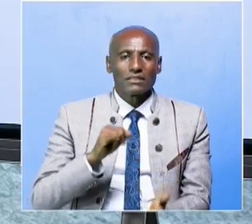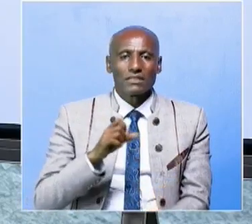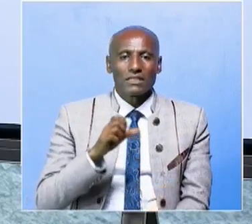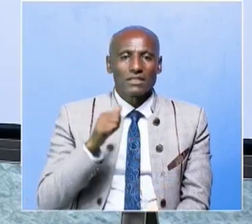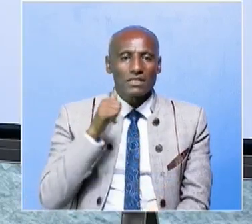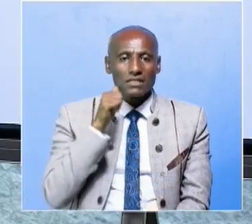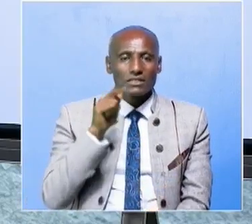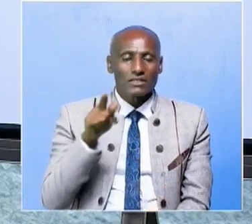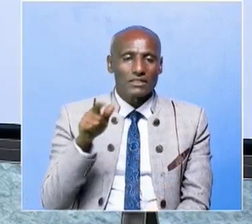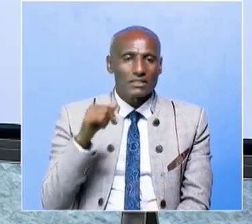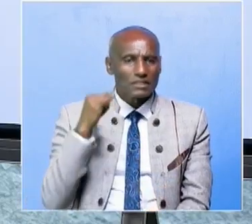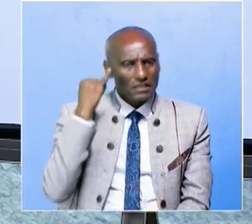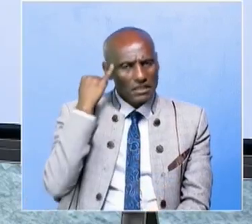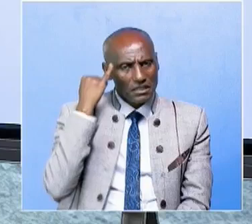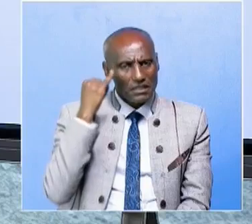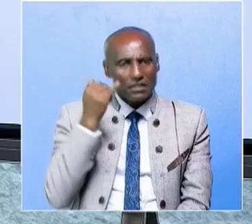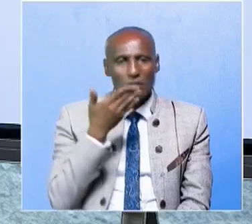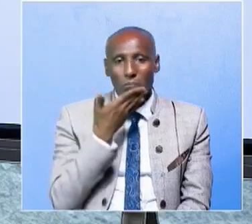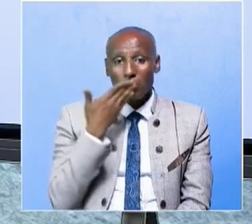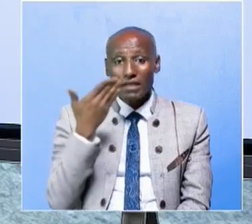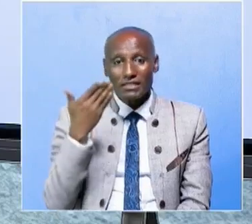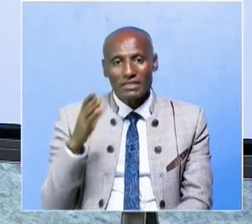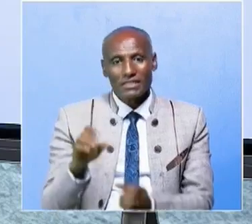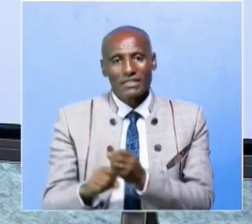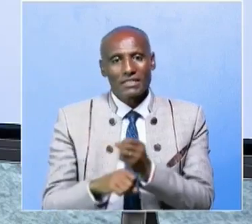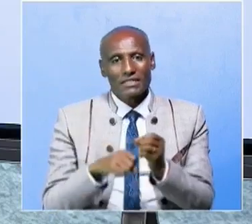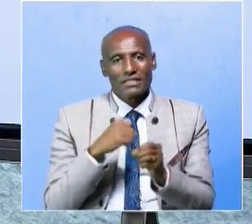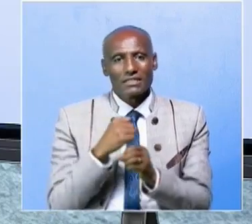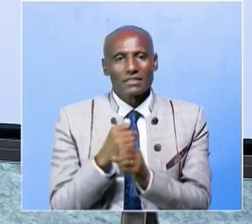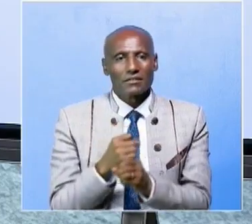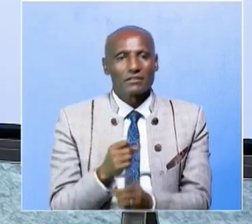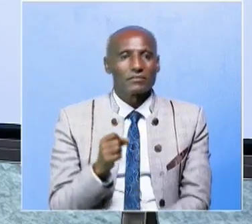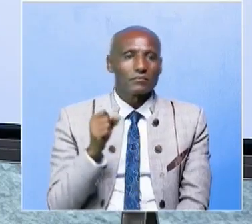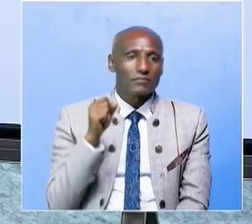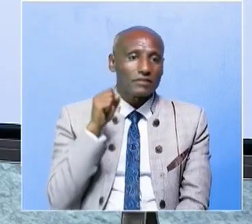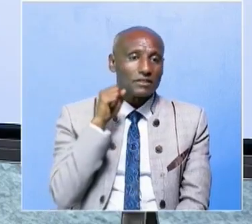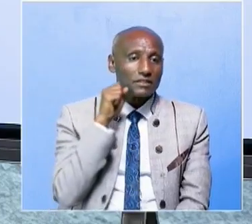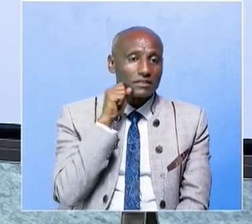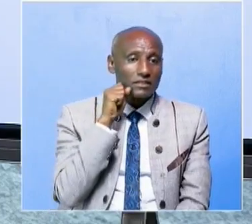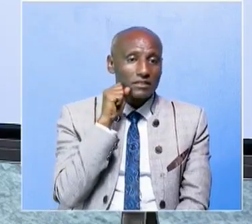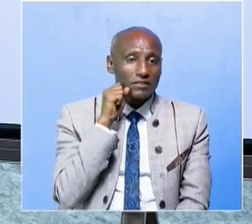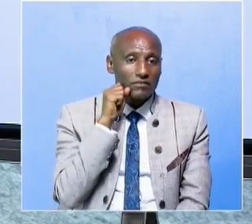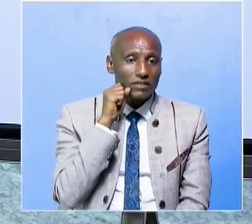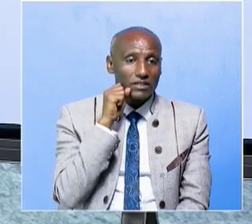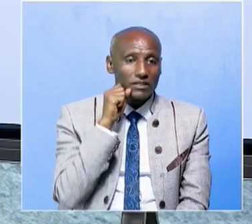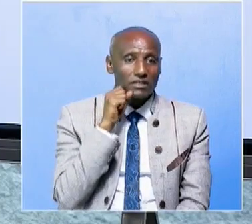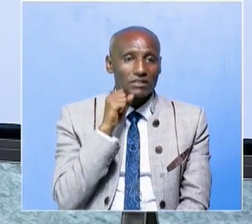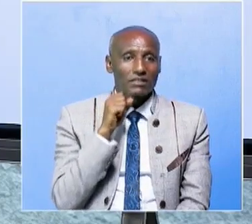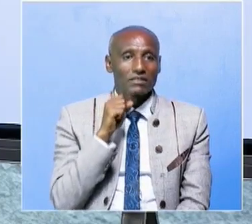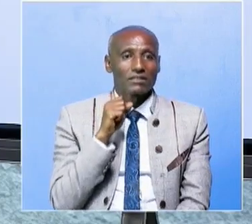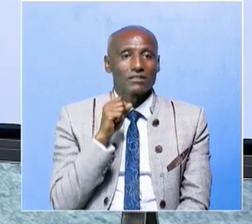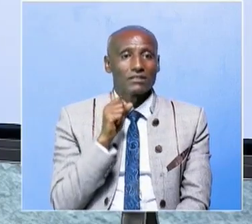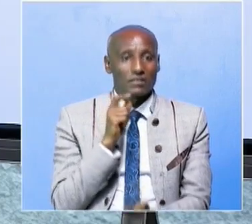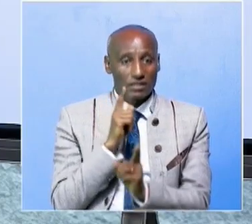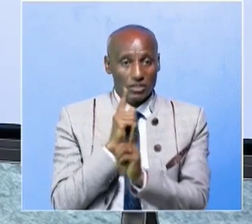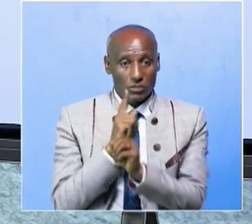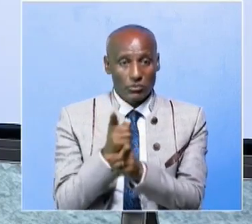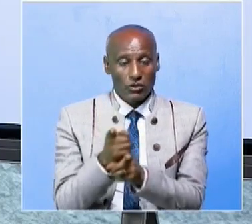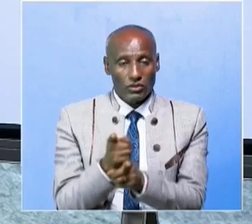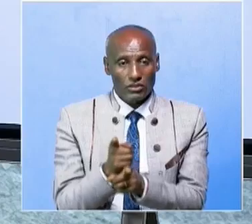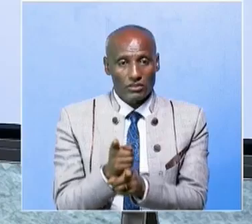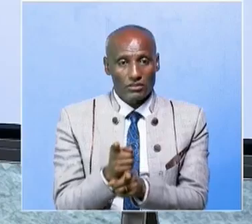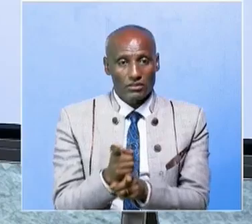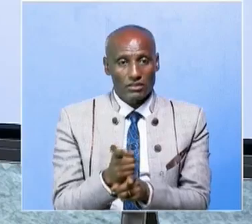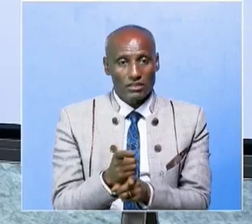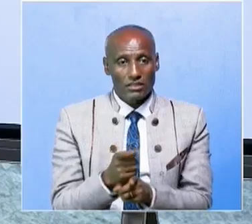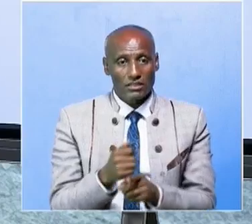So Sifan could have what? An answer that is very related or very personal to her,